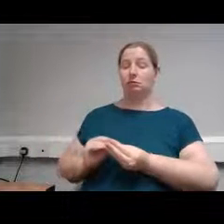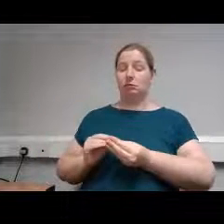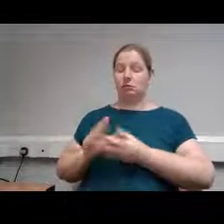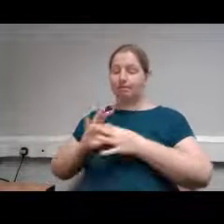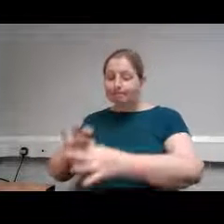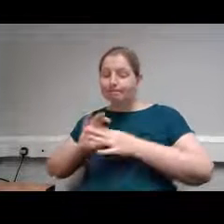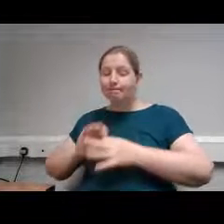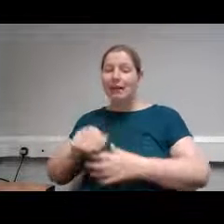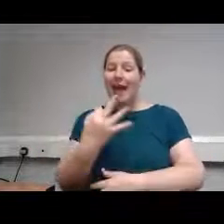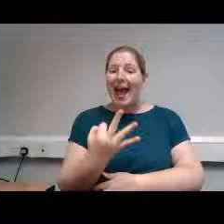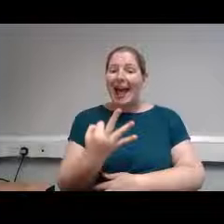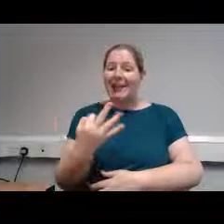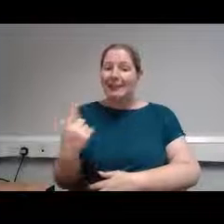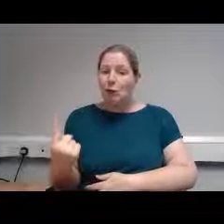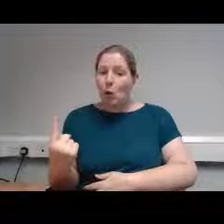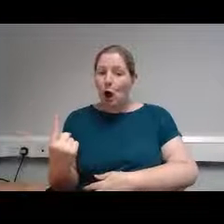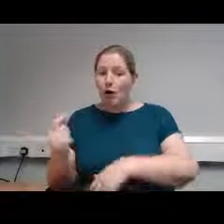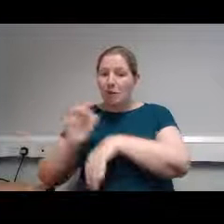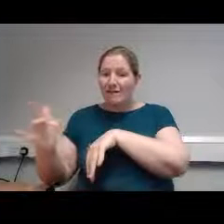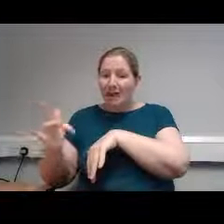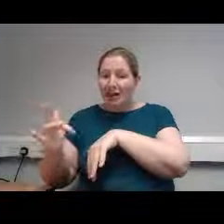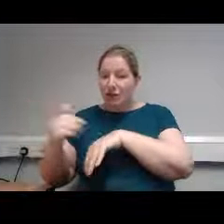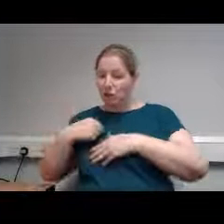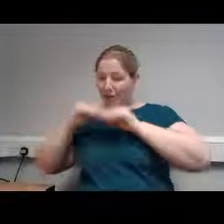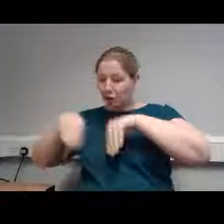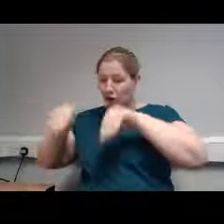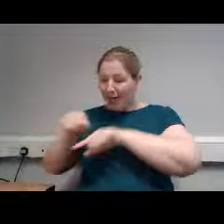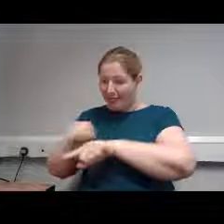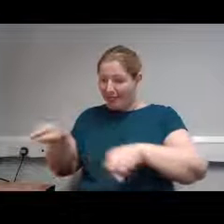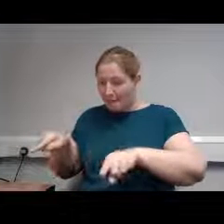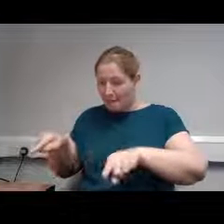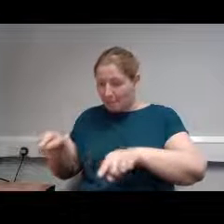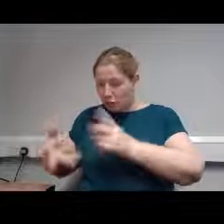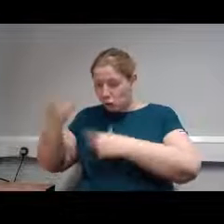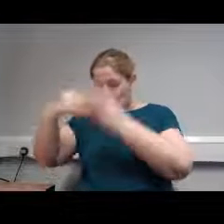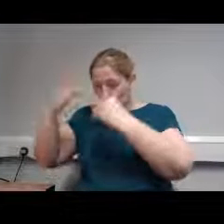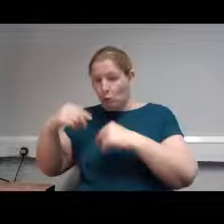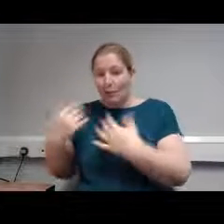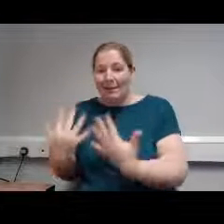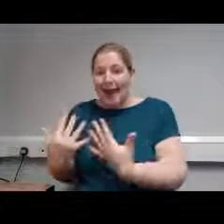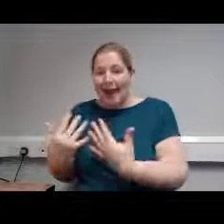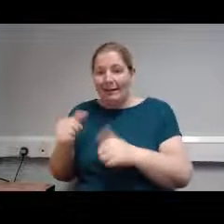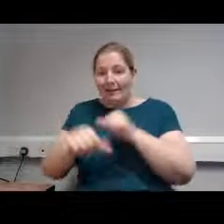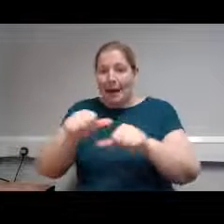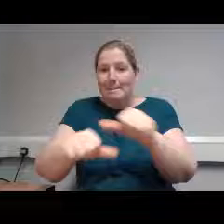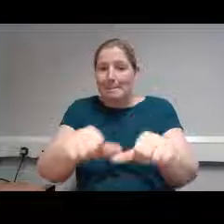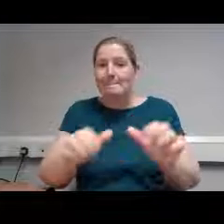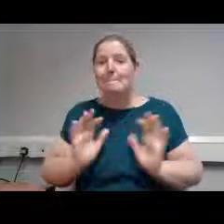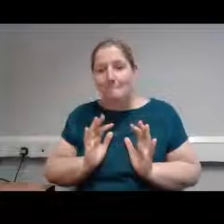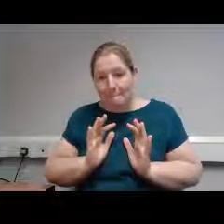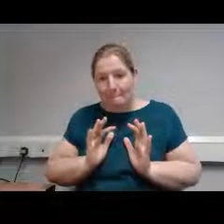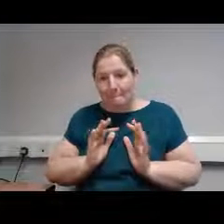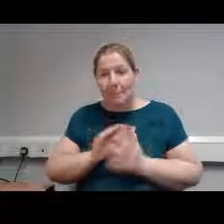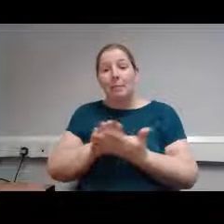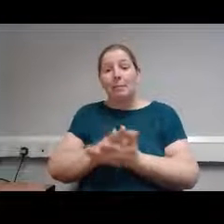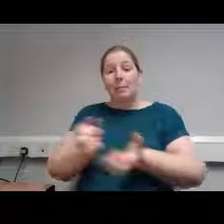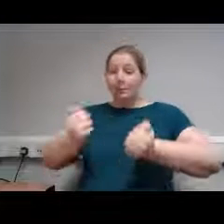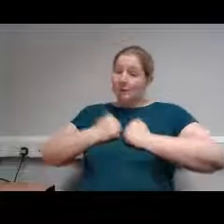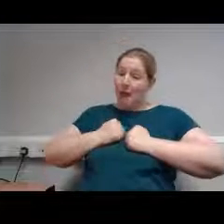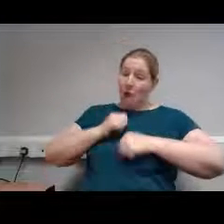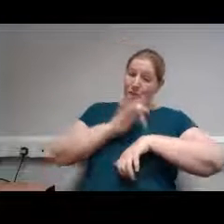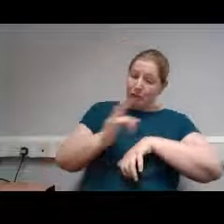slide, trained on the 10 footsteps so that when our healthcare professionals have conversations with patients in